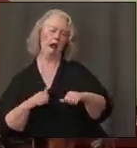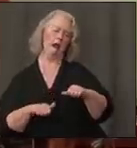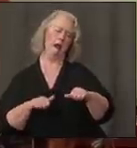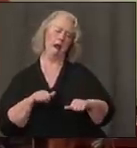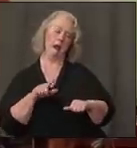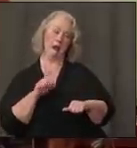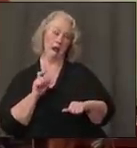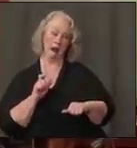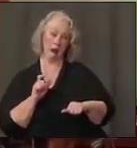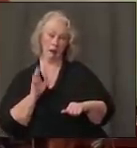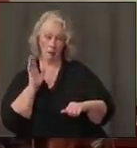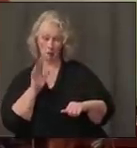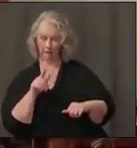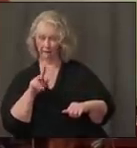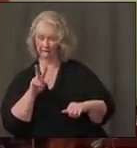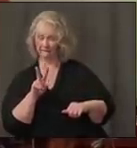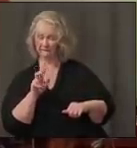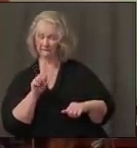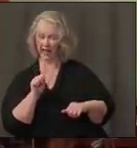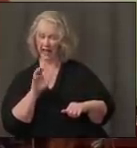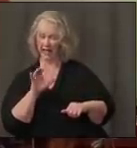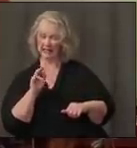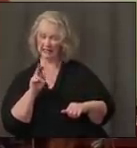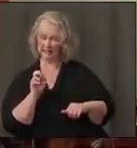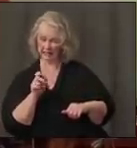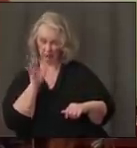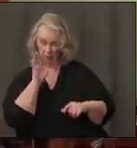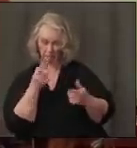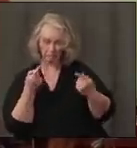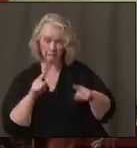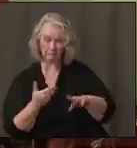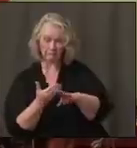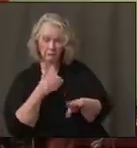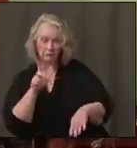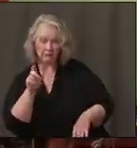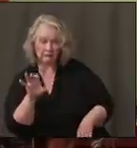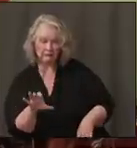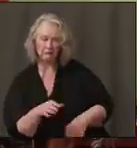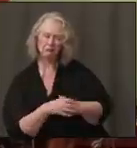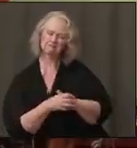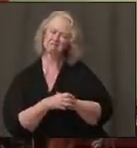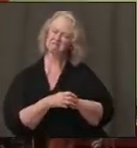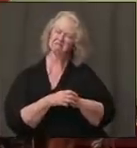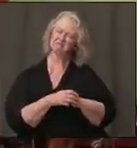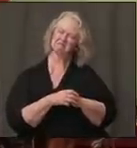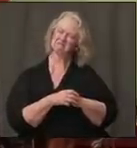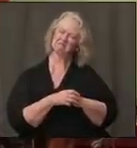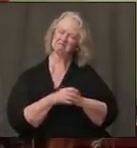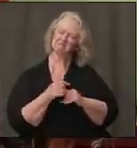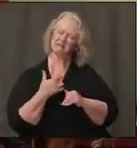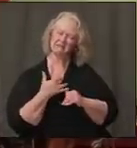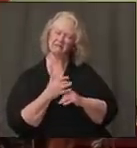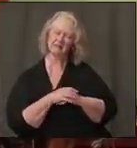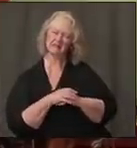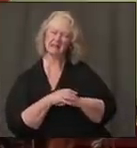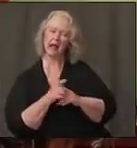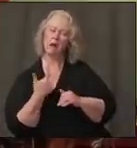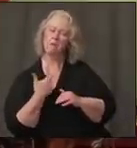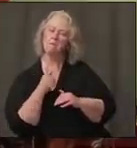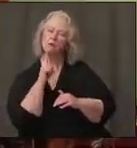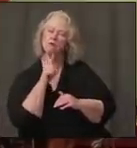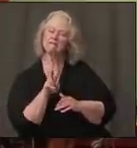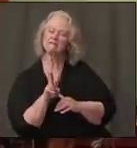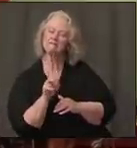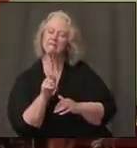have a vaccine before the end of the year, as the president announced, or was urging. I think we need to make sure this vaccine is